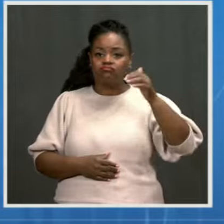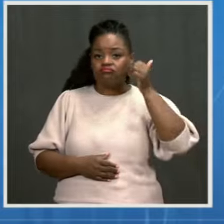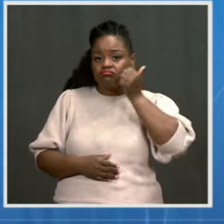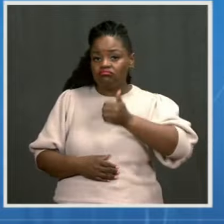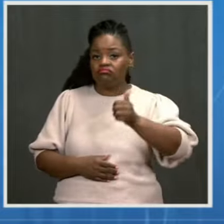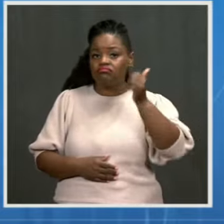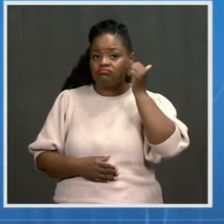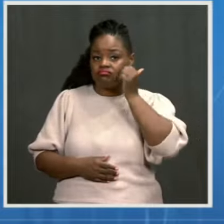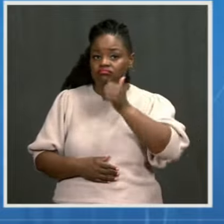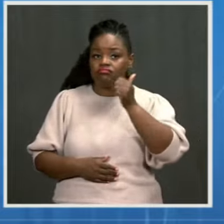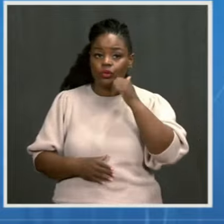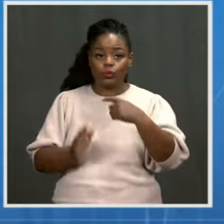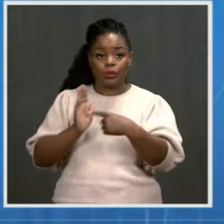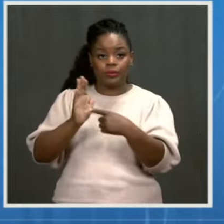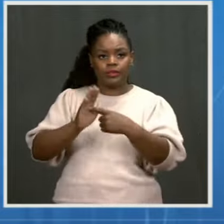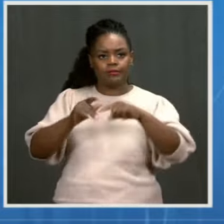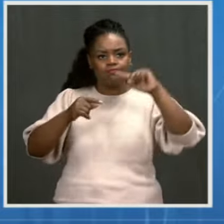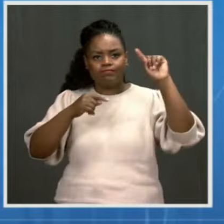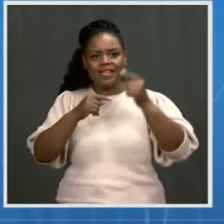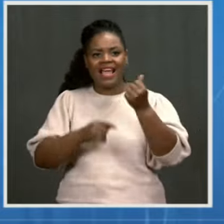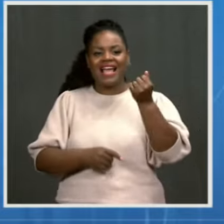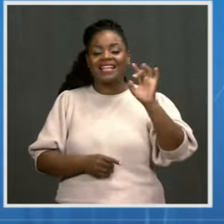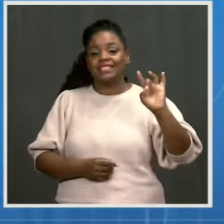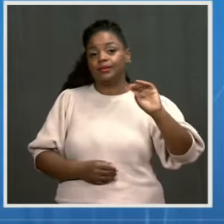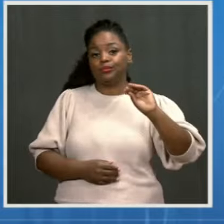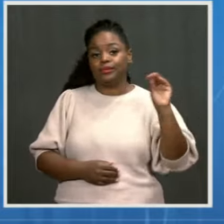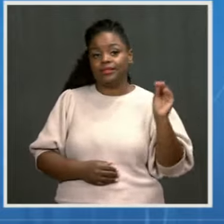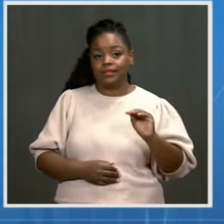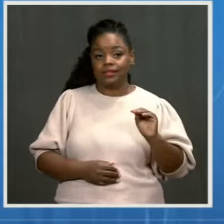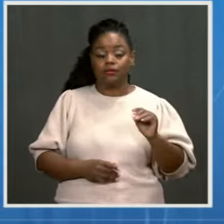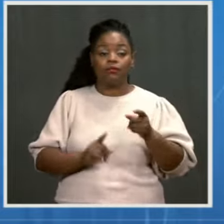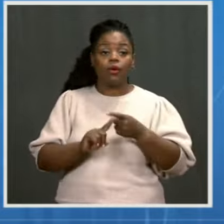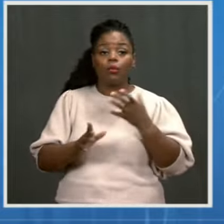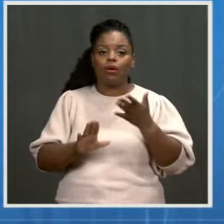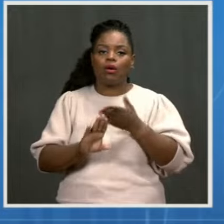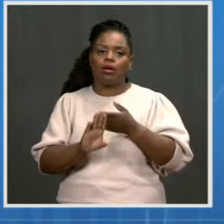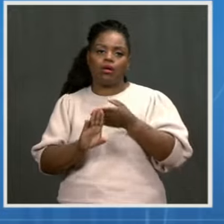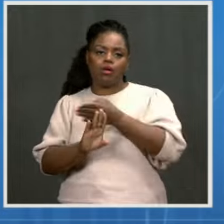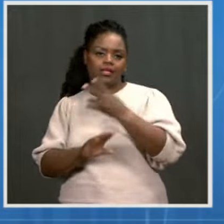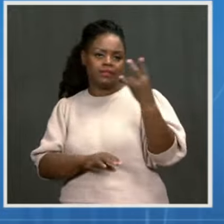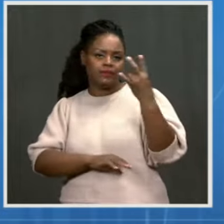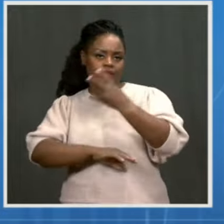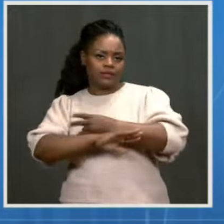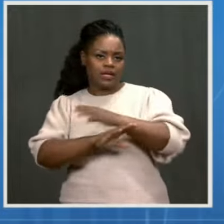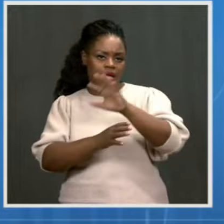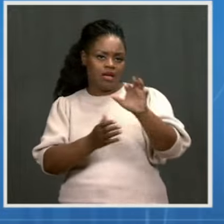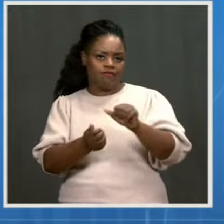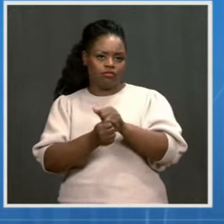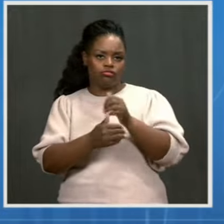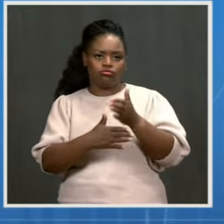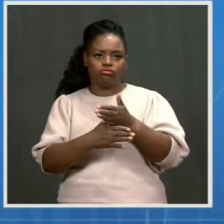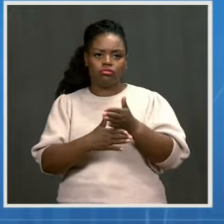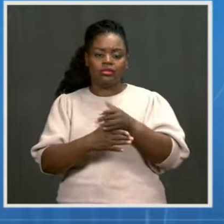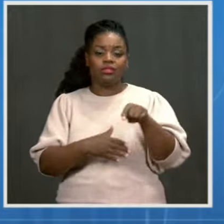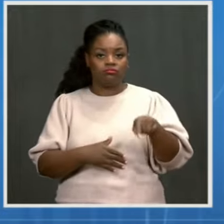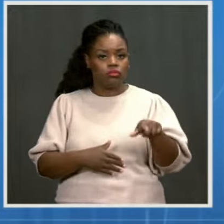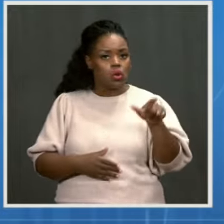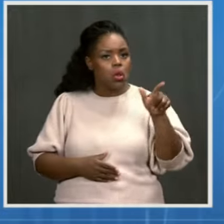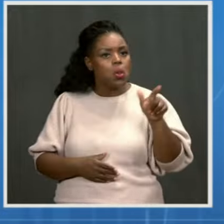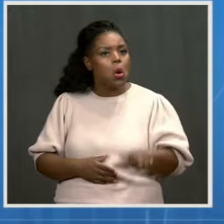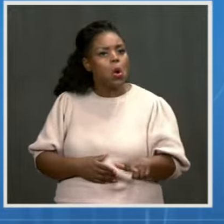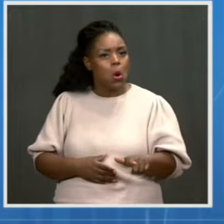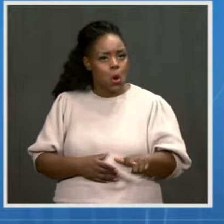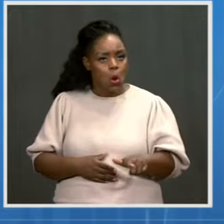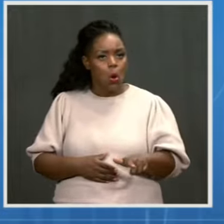decrease of nearly 18% from the prior 7-day average and is the lowest 7-day average since March 25th,